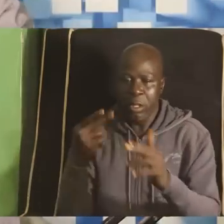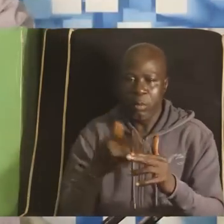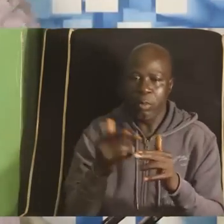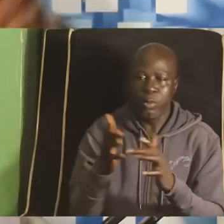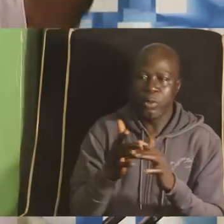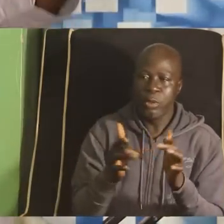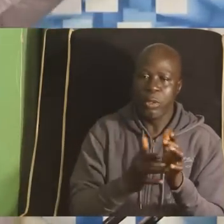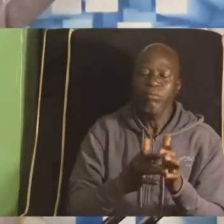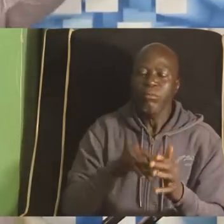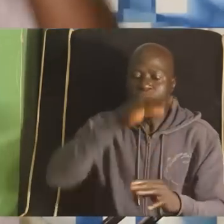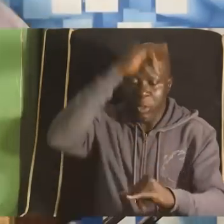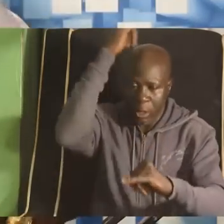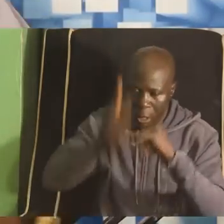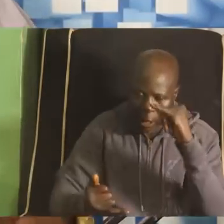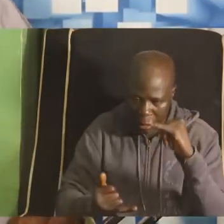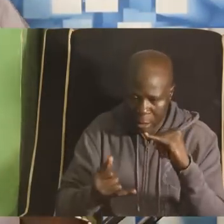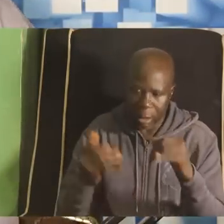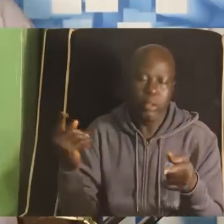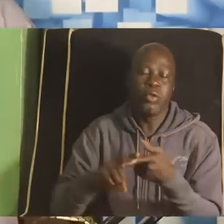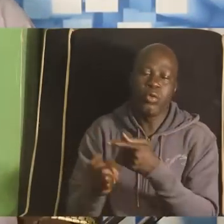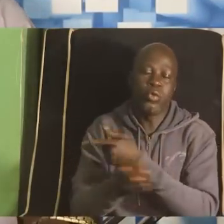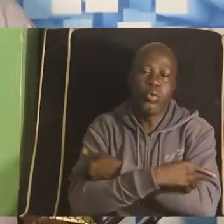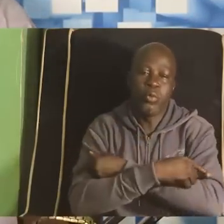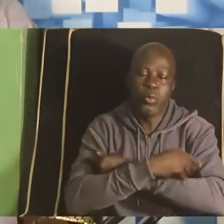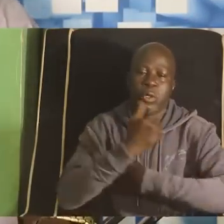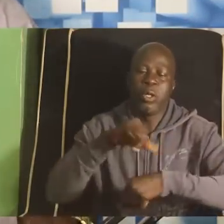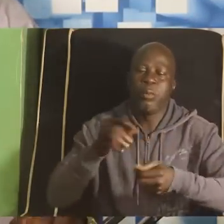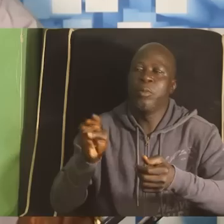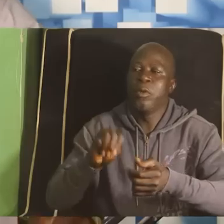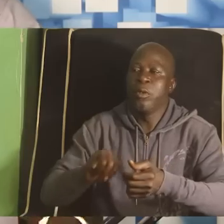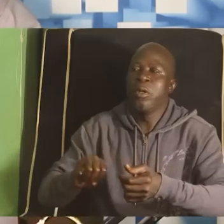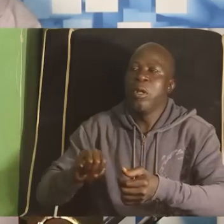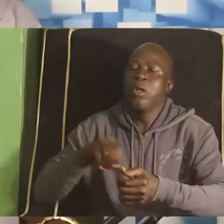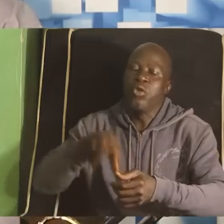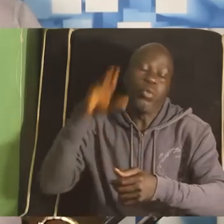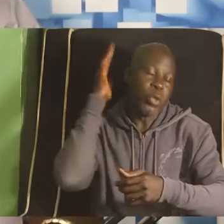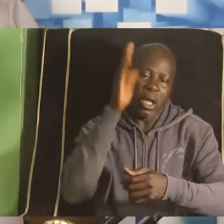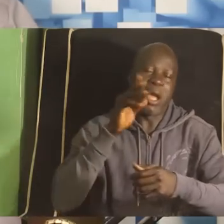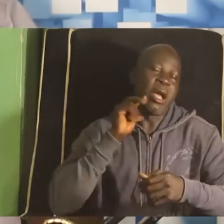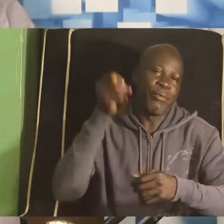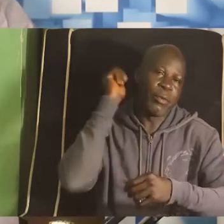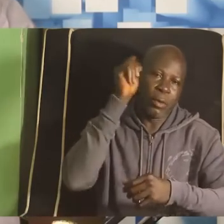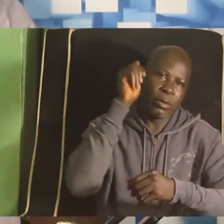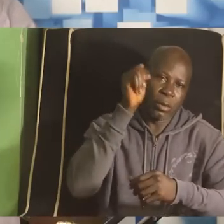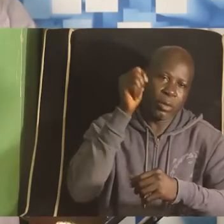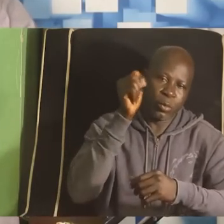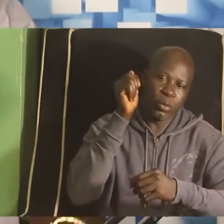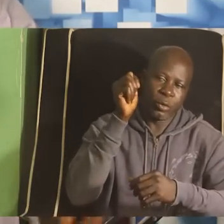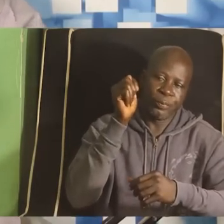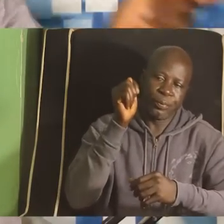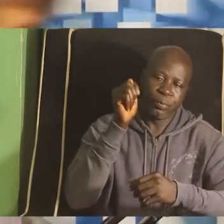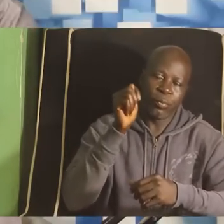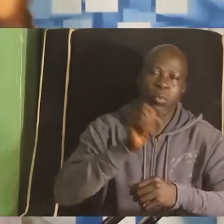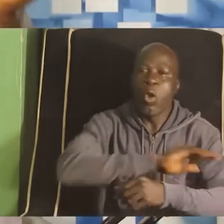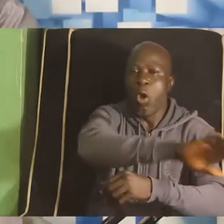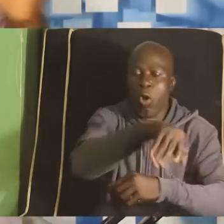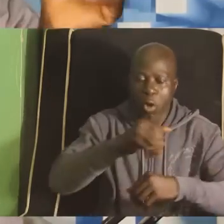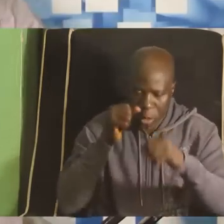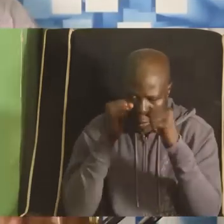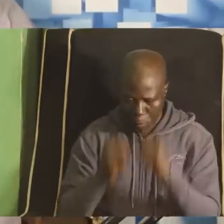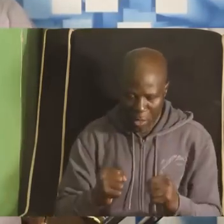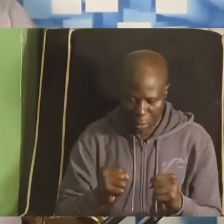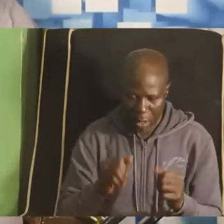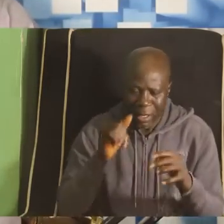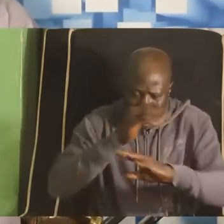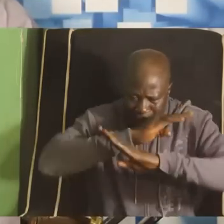name of Jesus. Ope de ba won. Hey, hey, o ma ni testimony. Amen. Hey, love testimony. Agba to di eri e